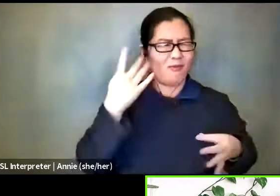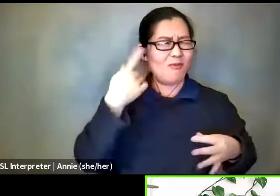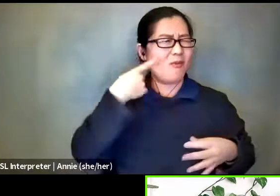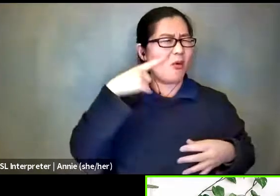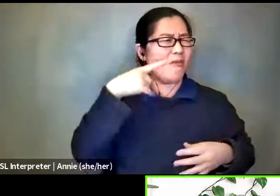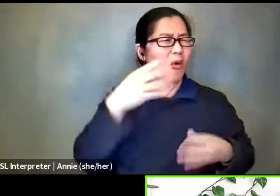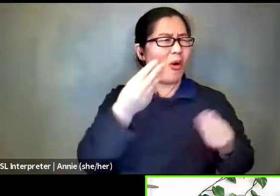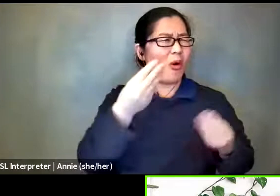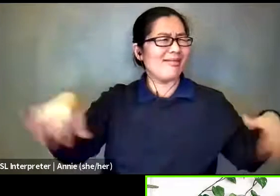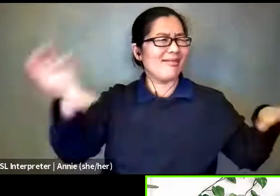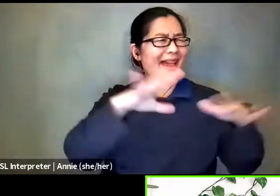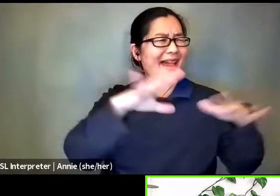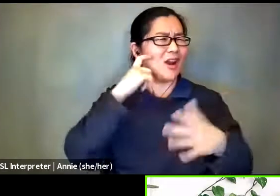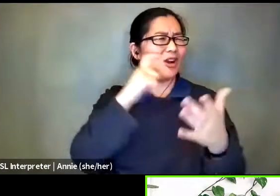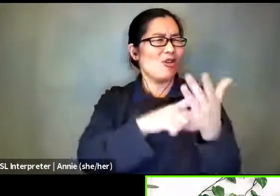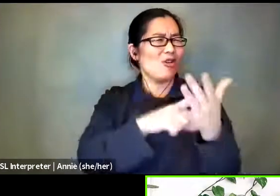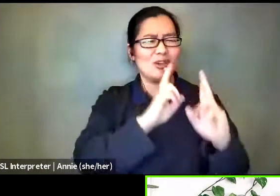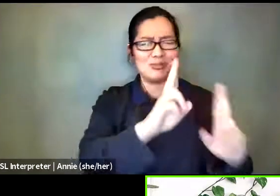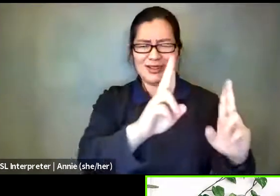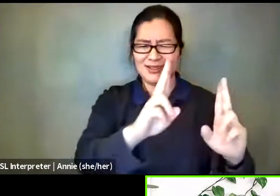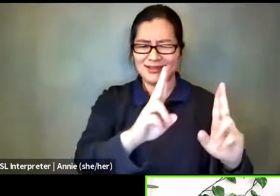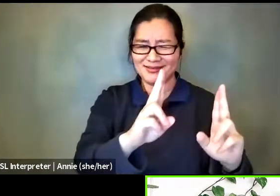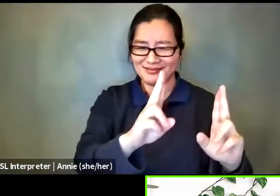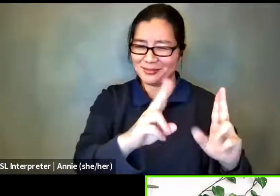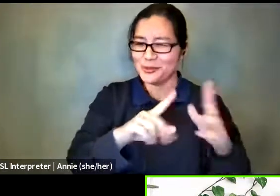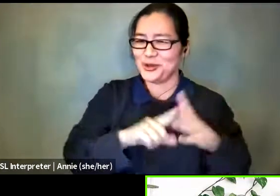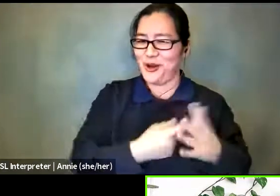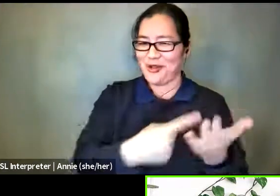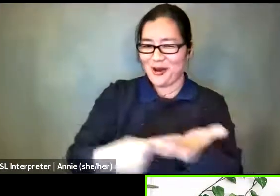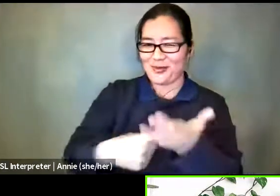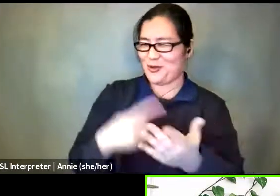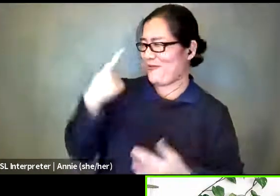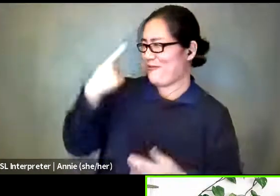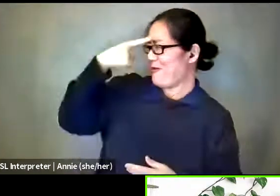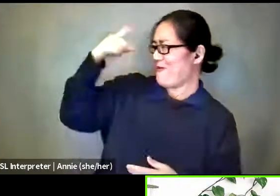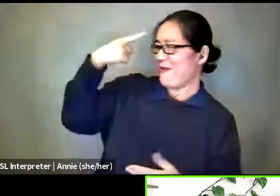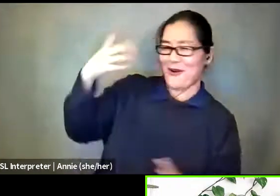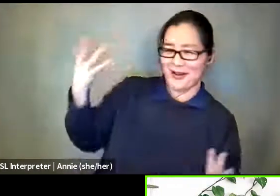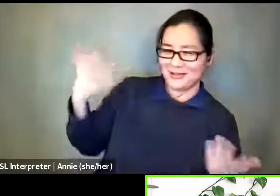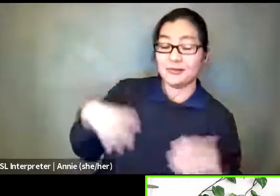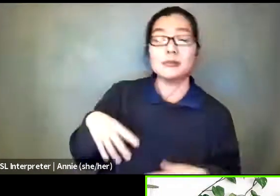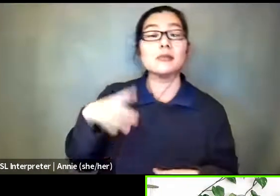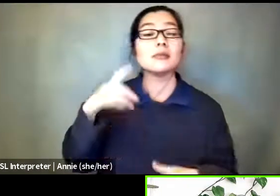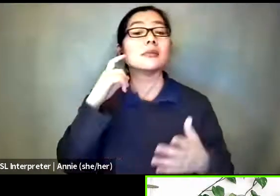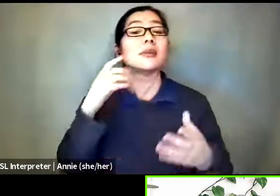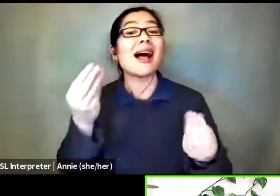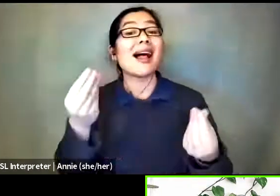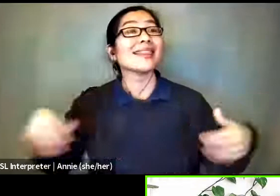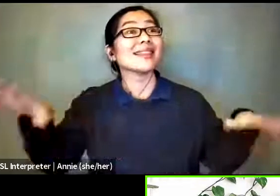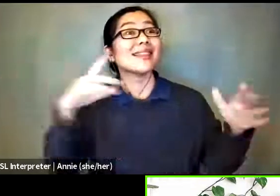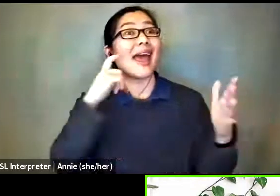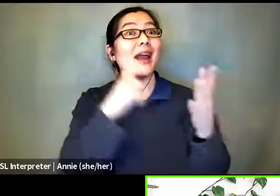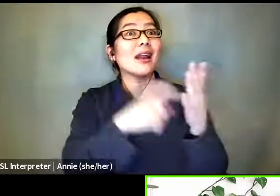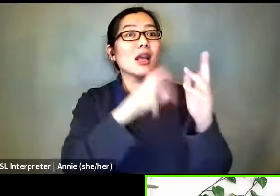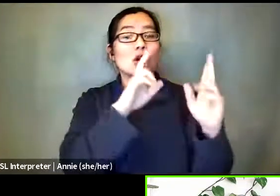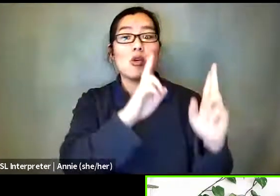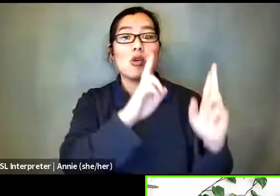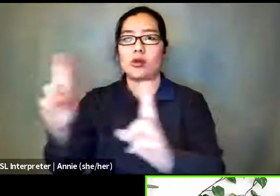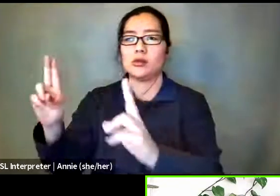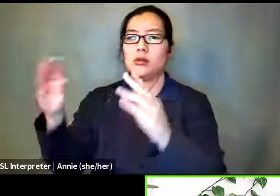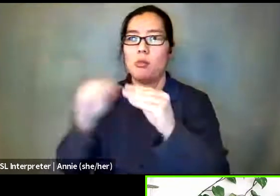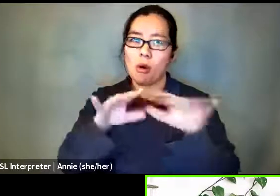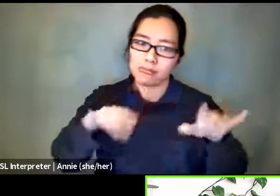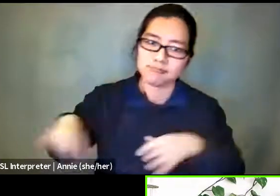the conversation started with why I just did that. So land acknowledgements are becoming more common in the United